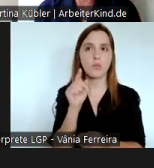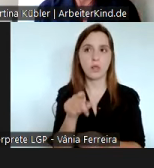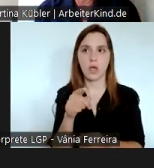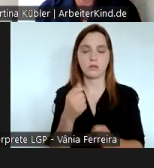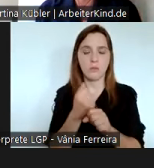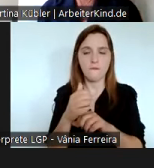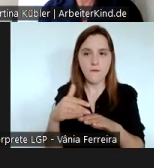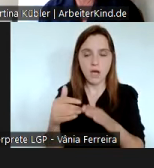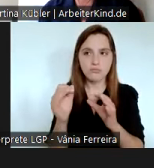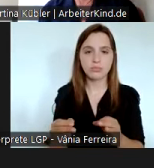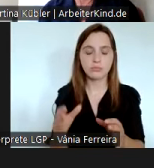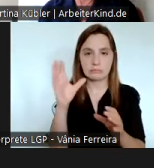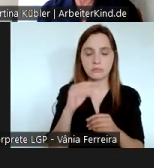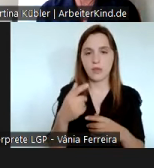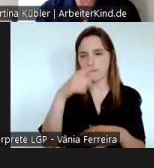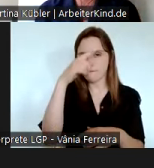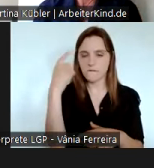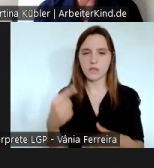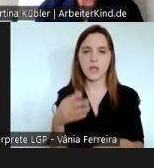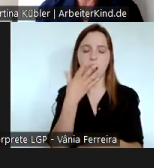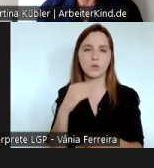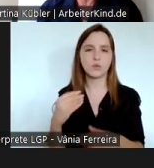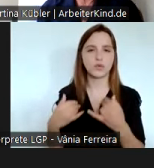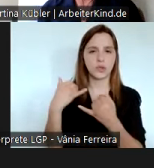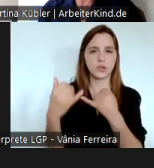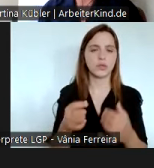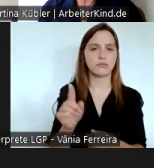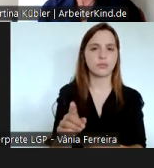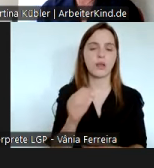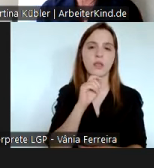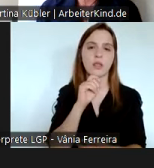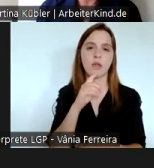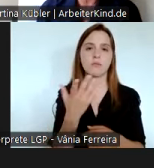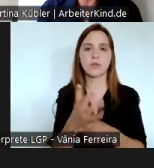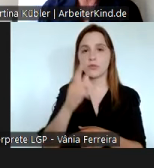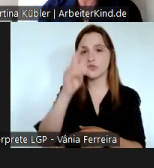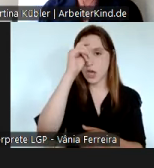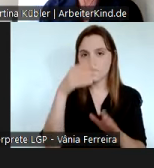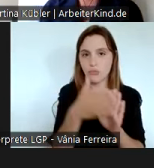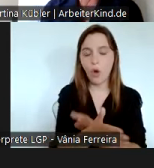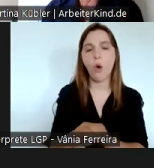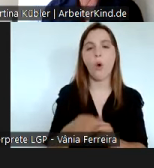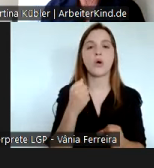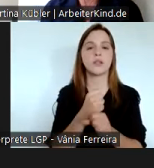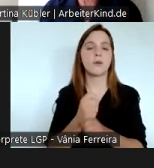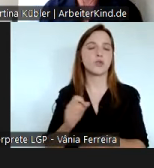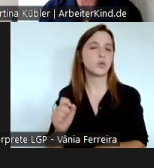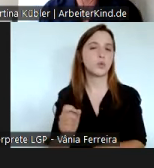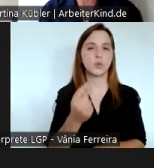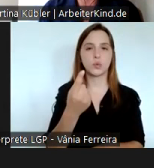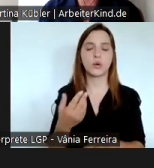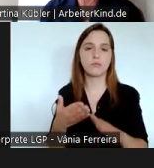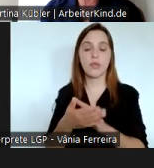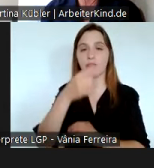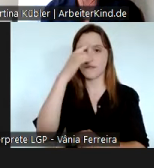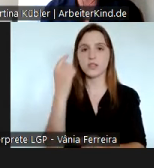it's really hard for first generation students to get internships, to get first jobs and opportunities, just because they don't have anyone in